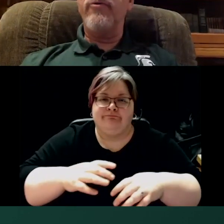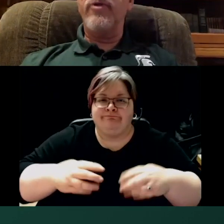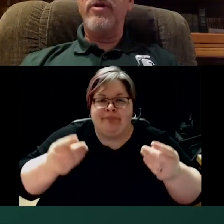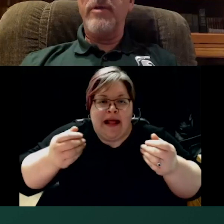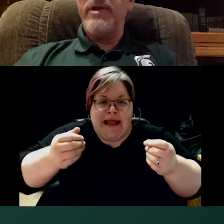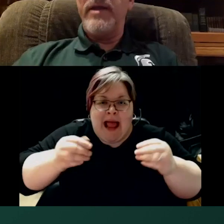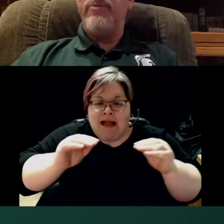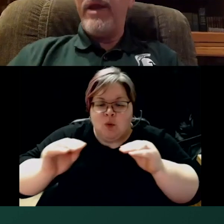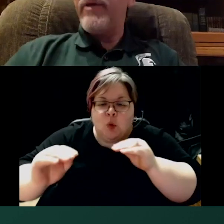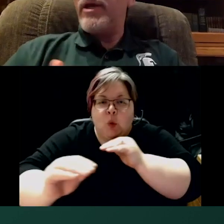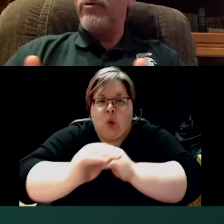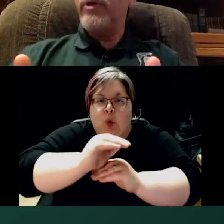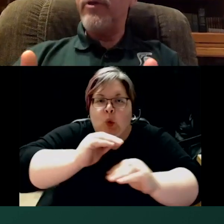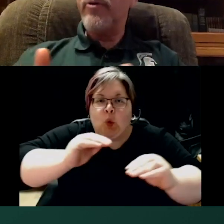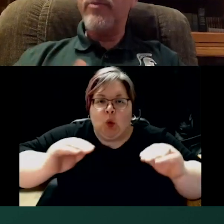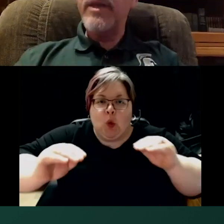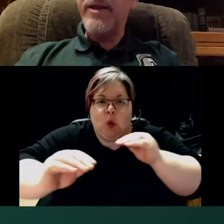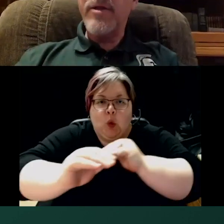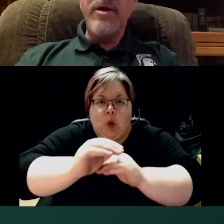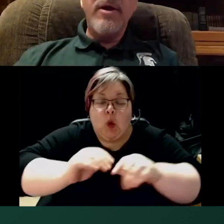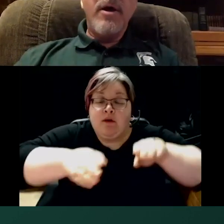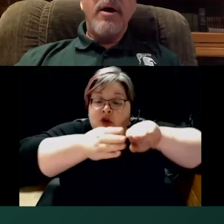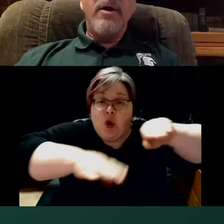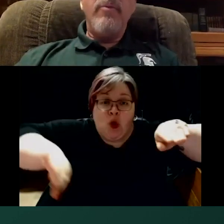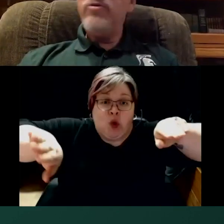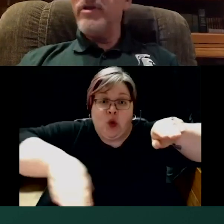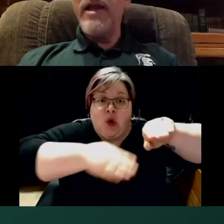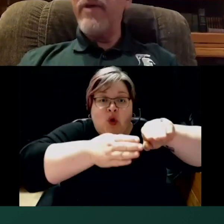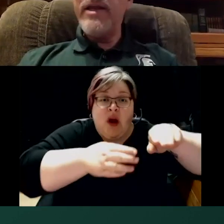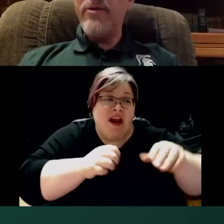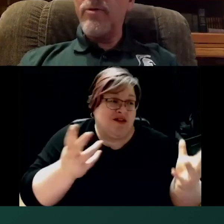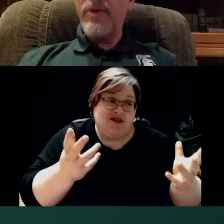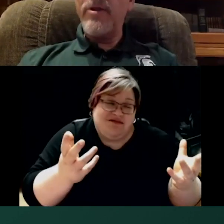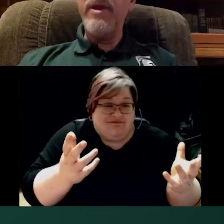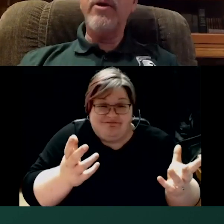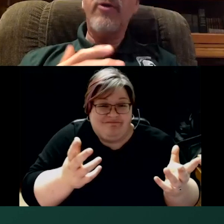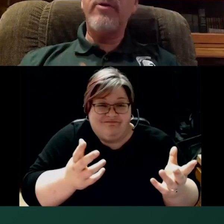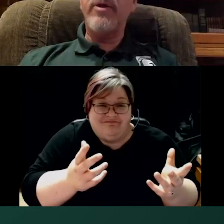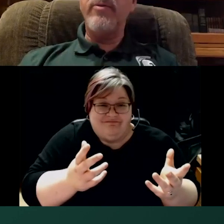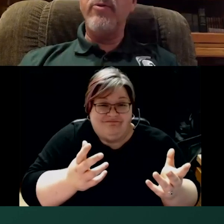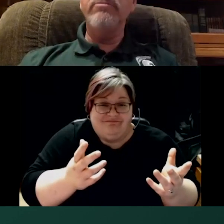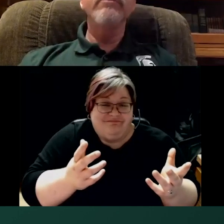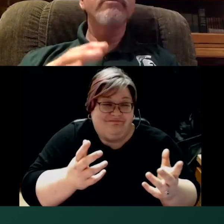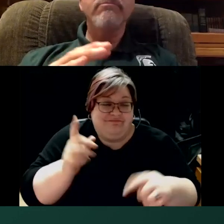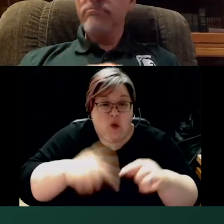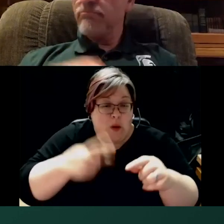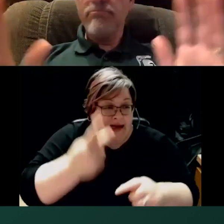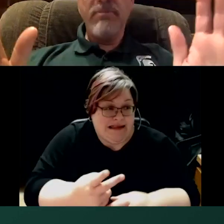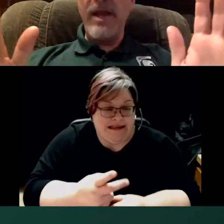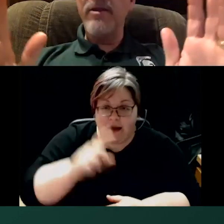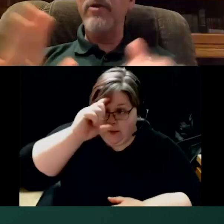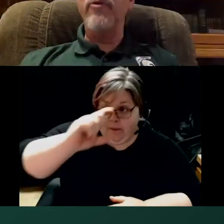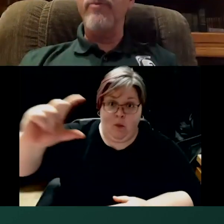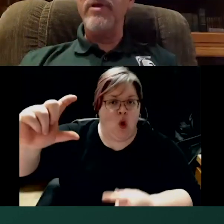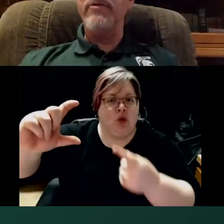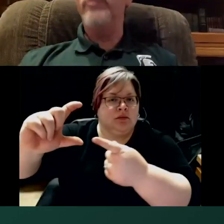cratered surfaces simply get buried underneath other plates. Moon doesn't have any of those things. You make a crater on the moon,